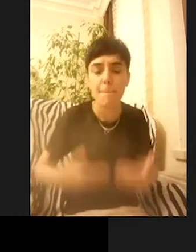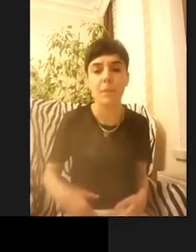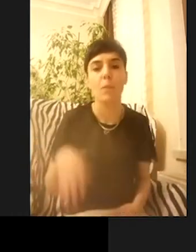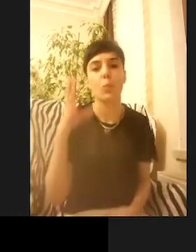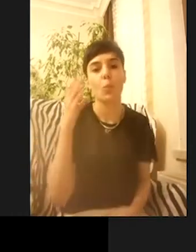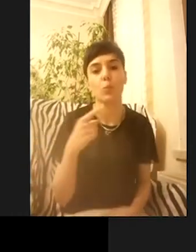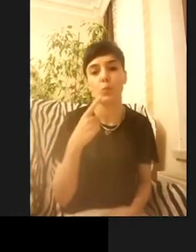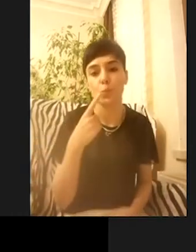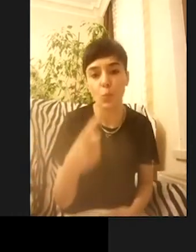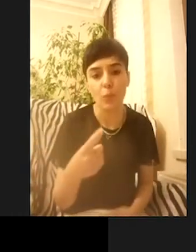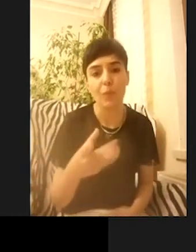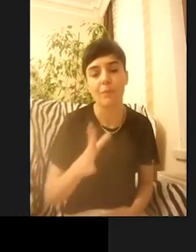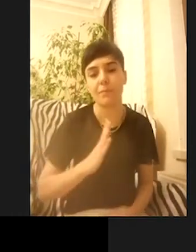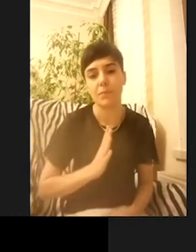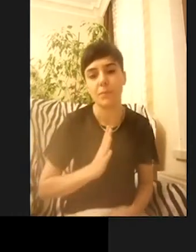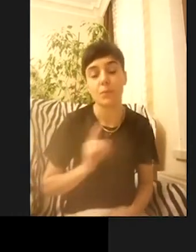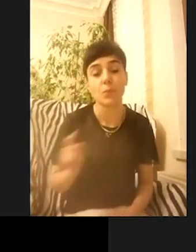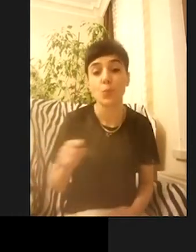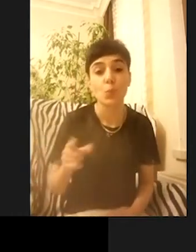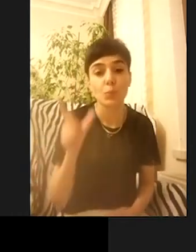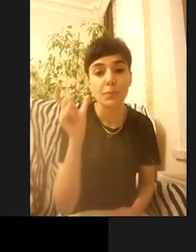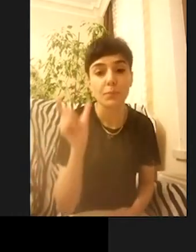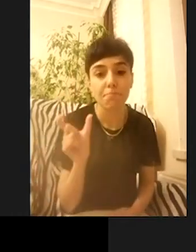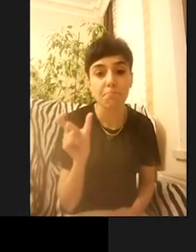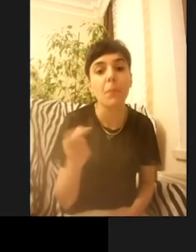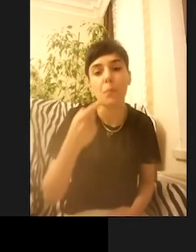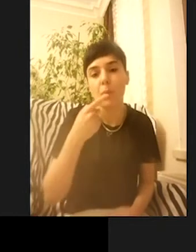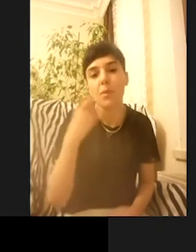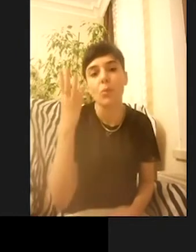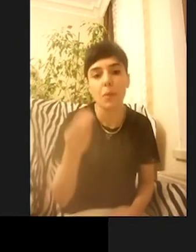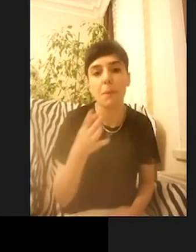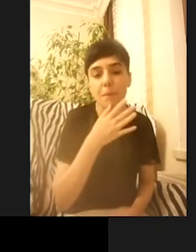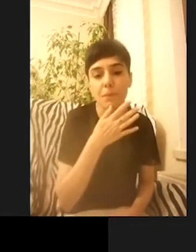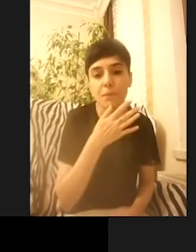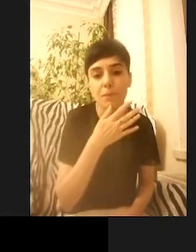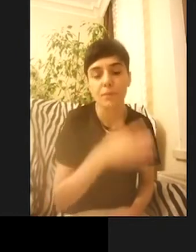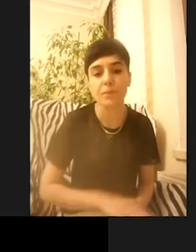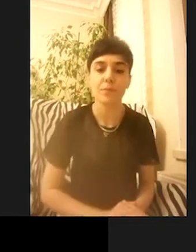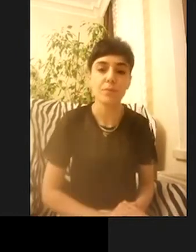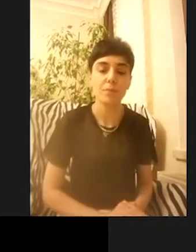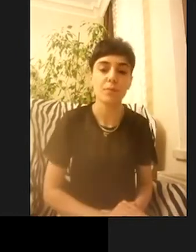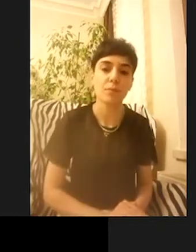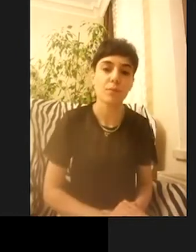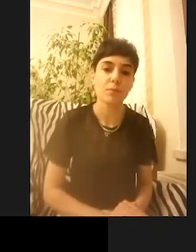be white as well, as we know it. I mean, so it's not about that kind of like the